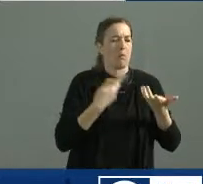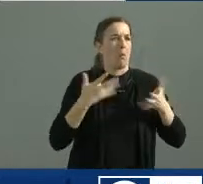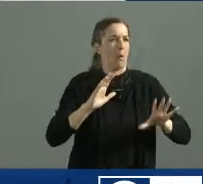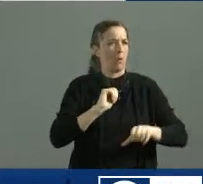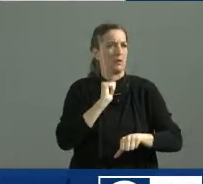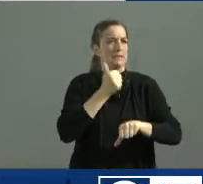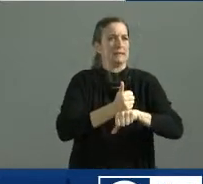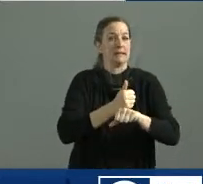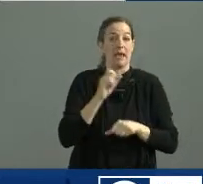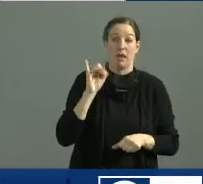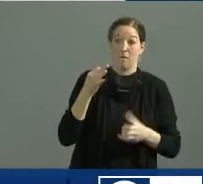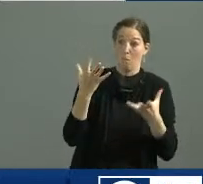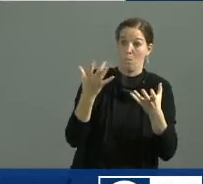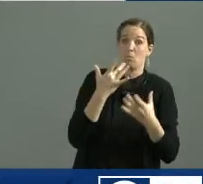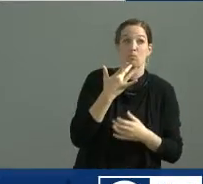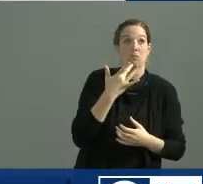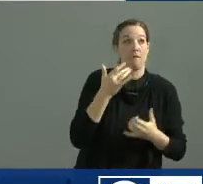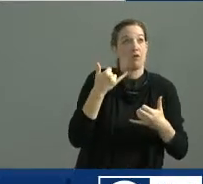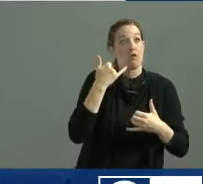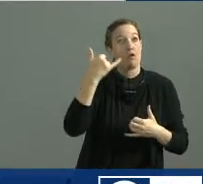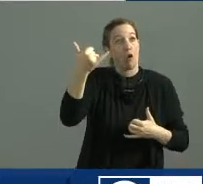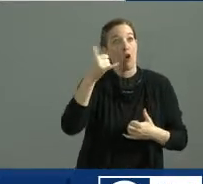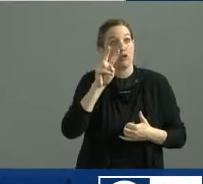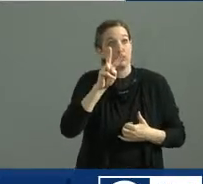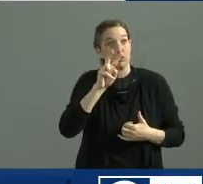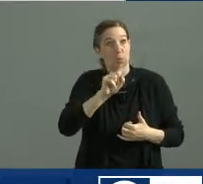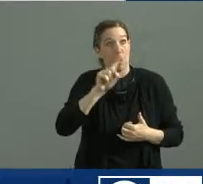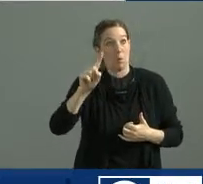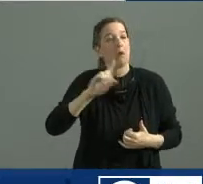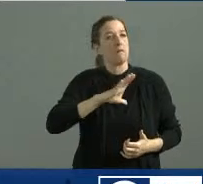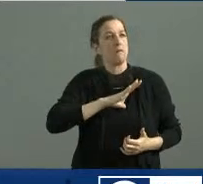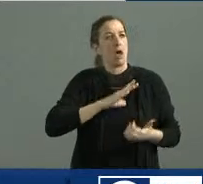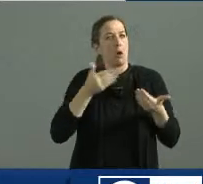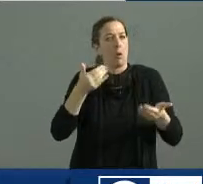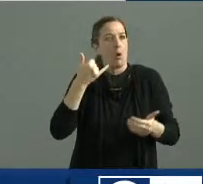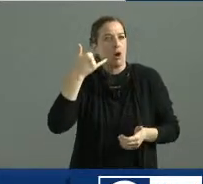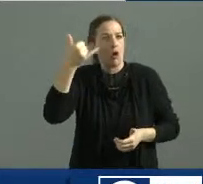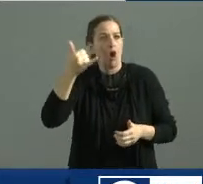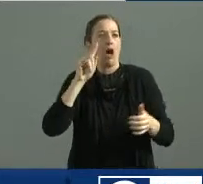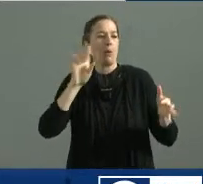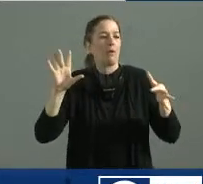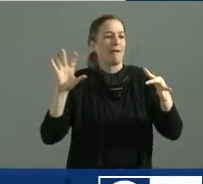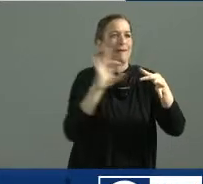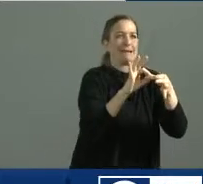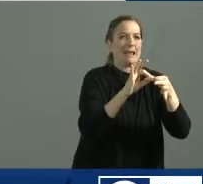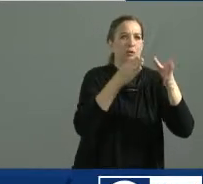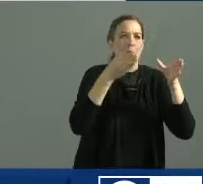call 211, they can, and they will make it to the appointment scheduling section.